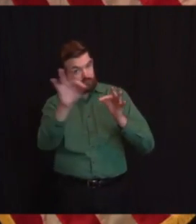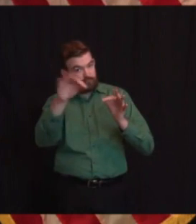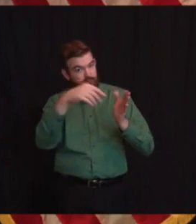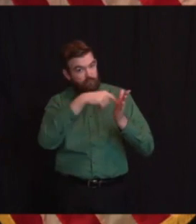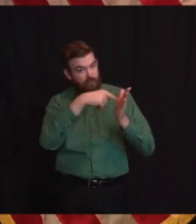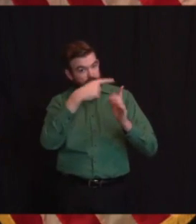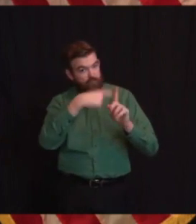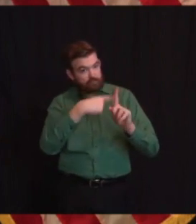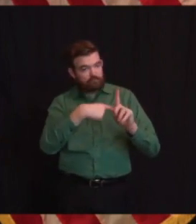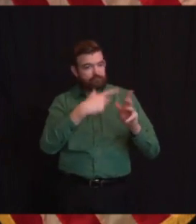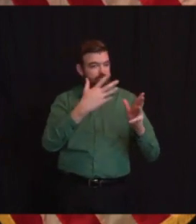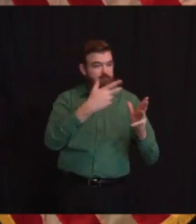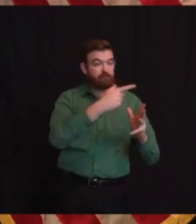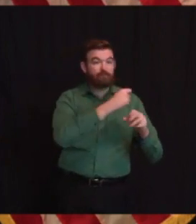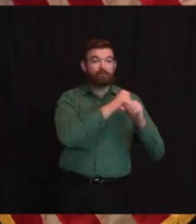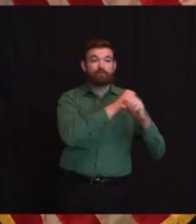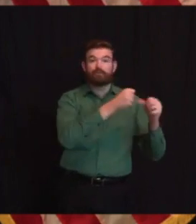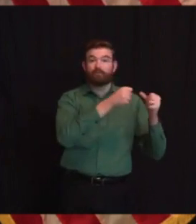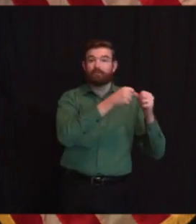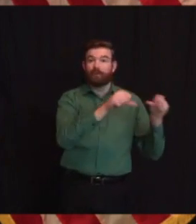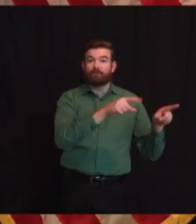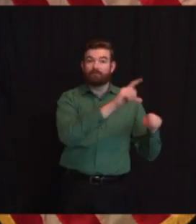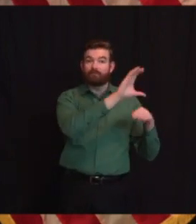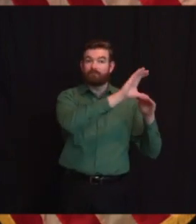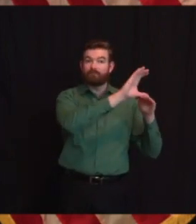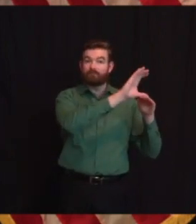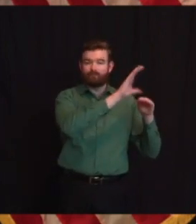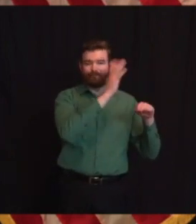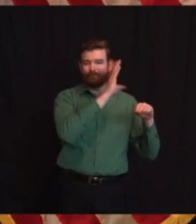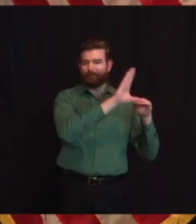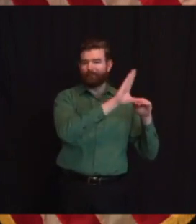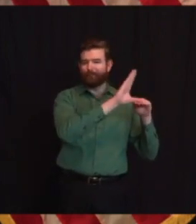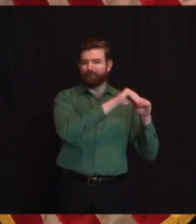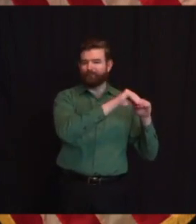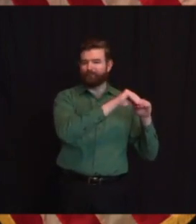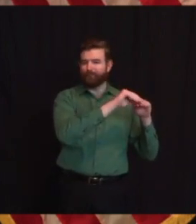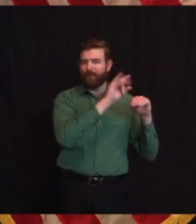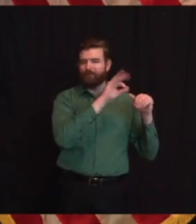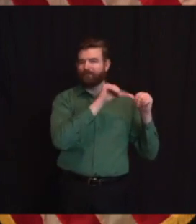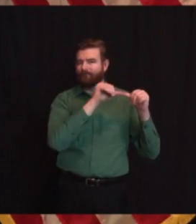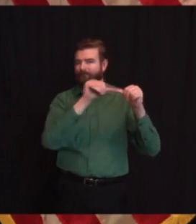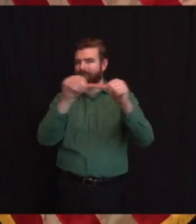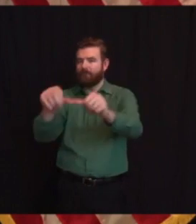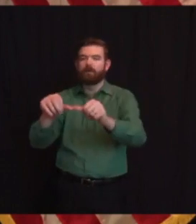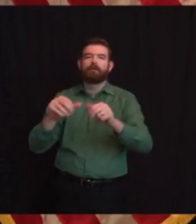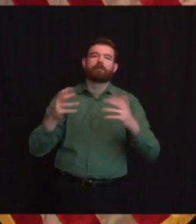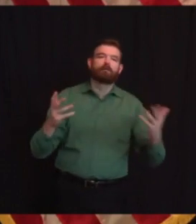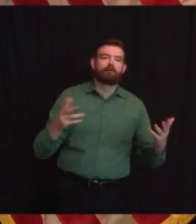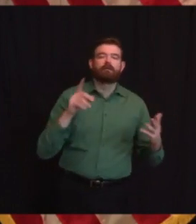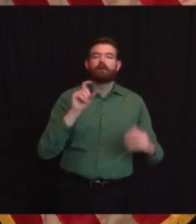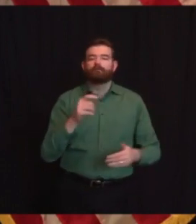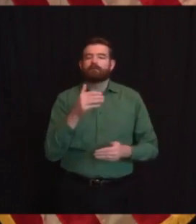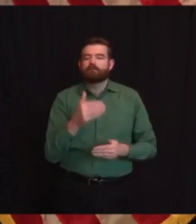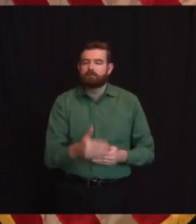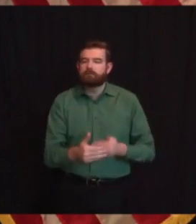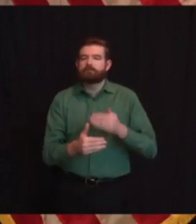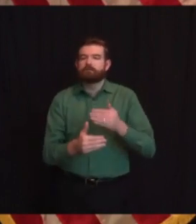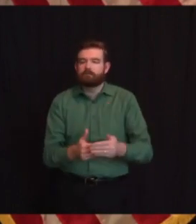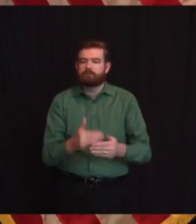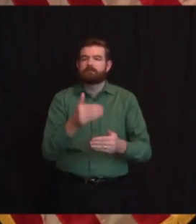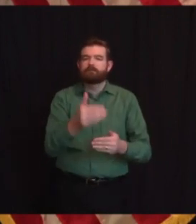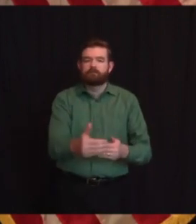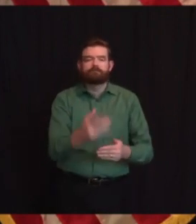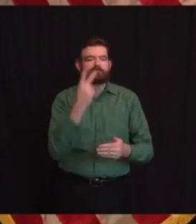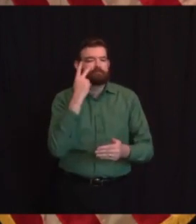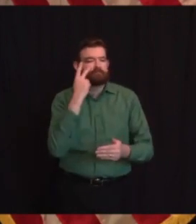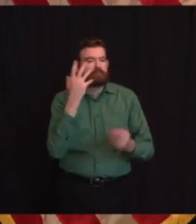determined. That will be somewhat dictated, more than somewhat, but it'll be dictated by the extent to which we remain hunkered